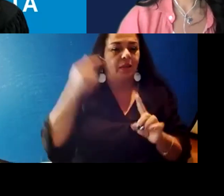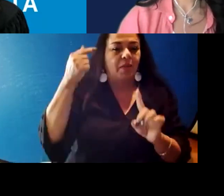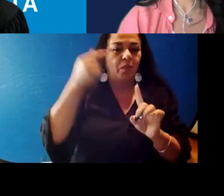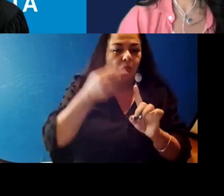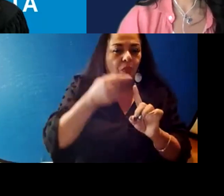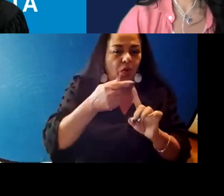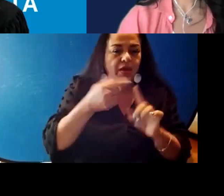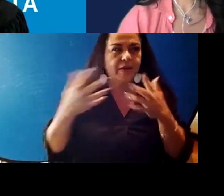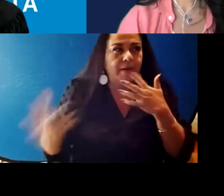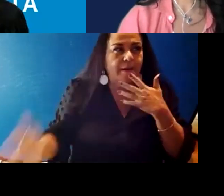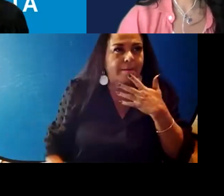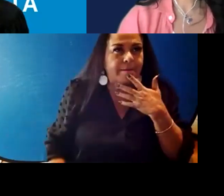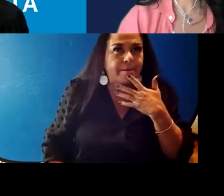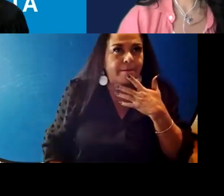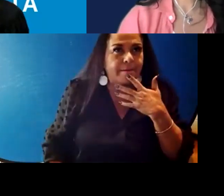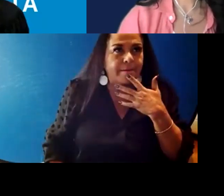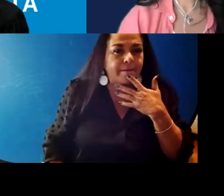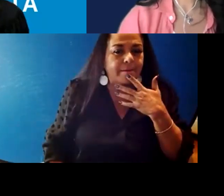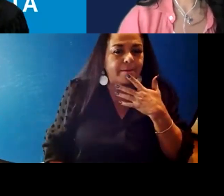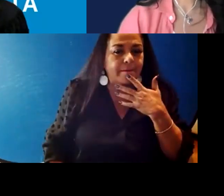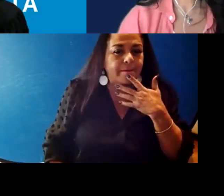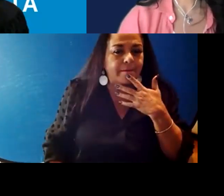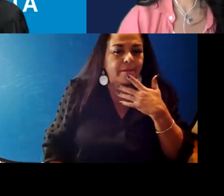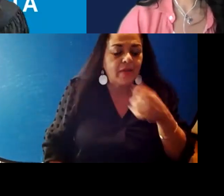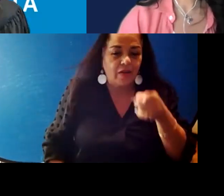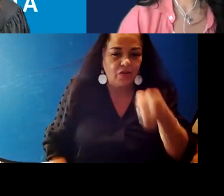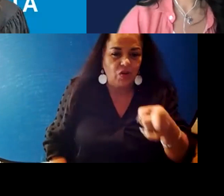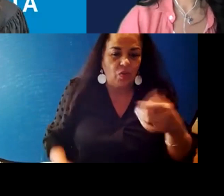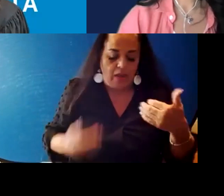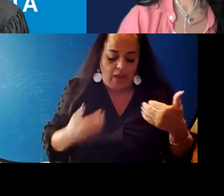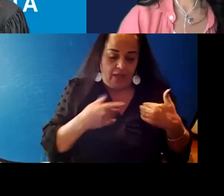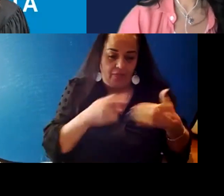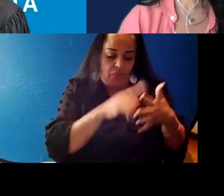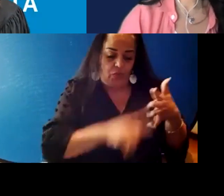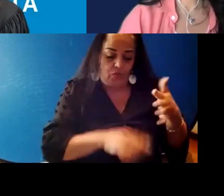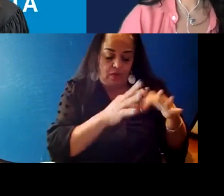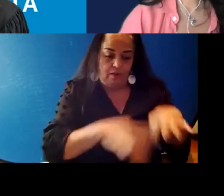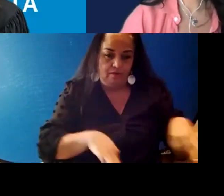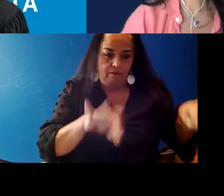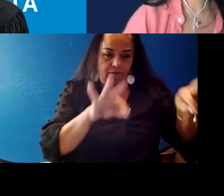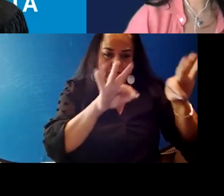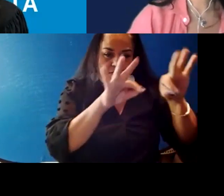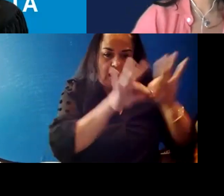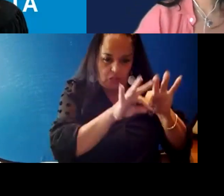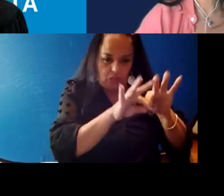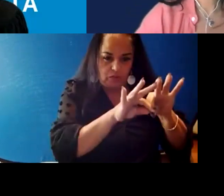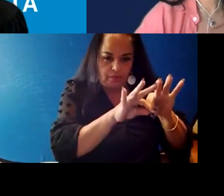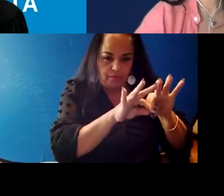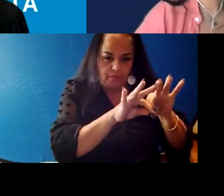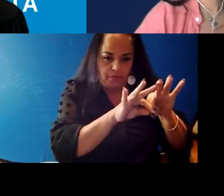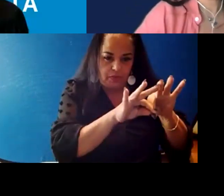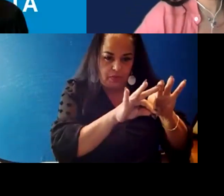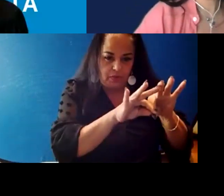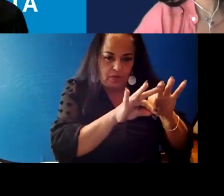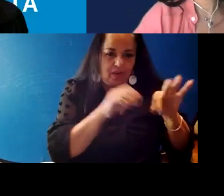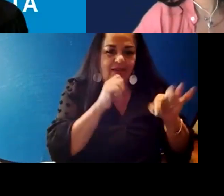it's, so what Sam isn't fully saying, like, she had those values. She pushed those values. Now, not